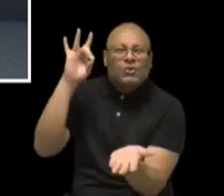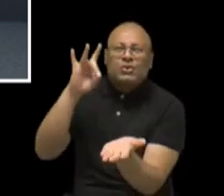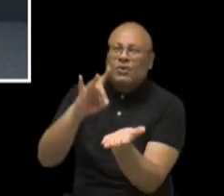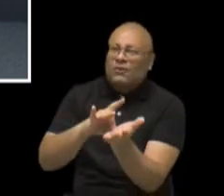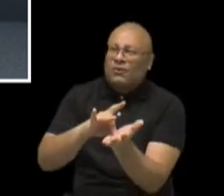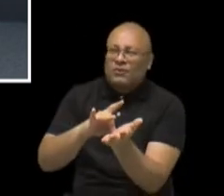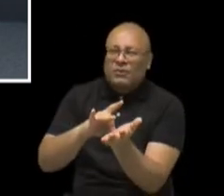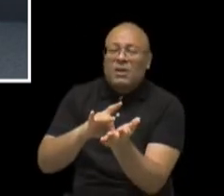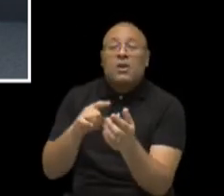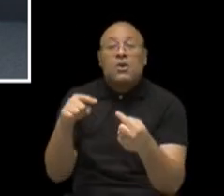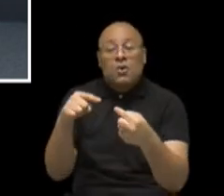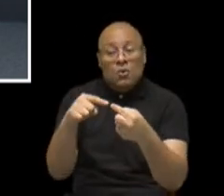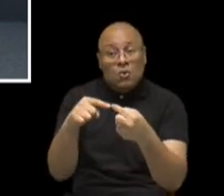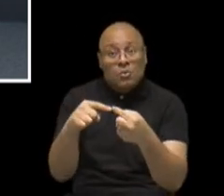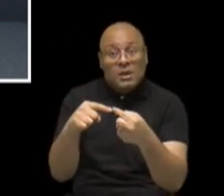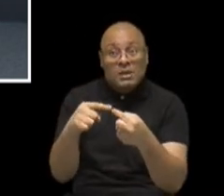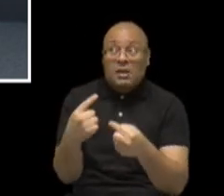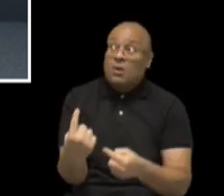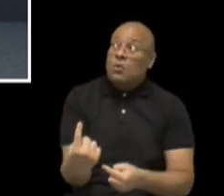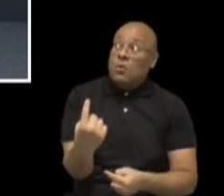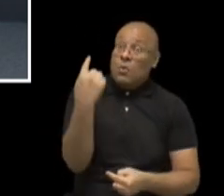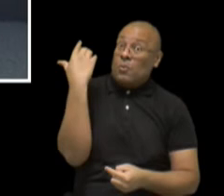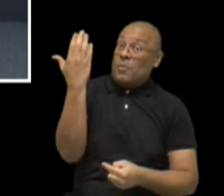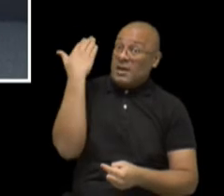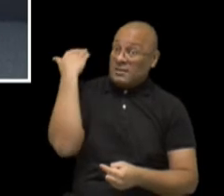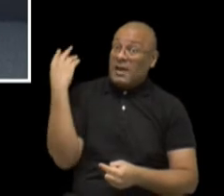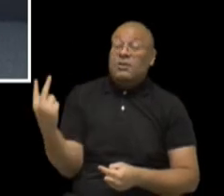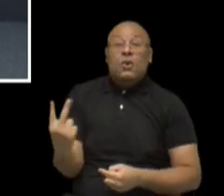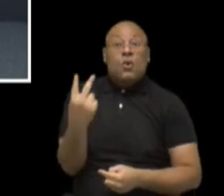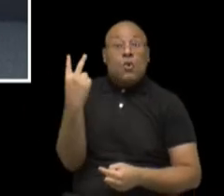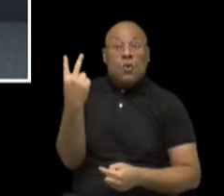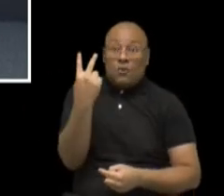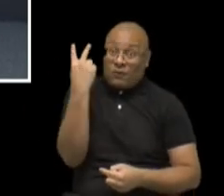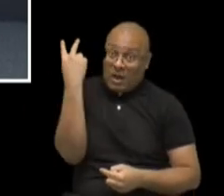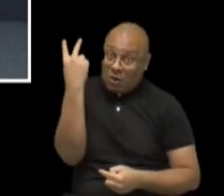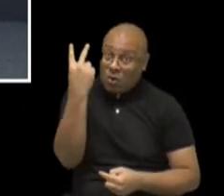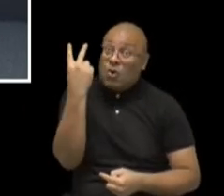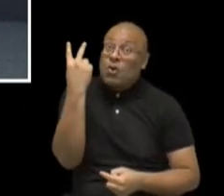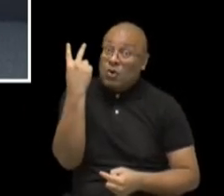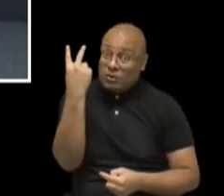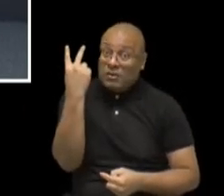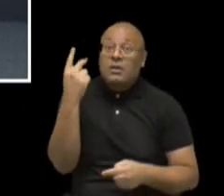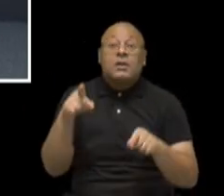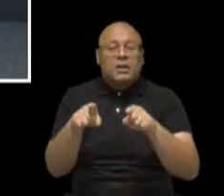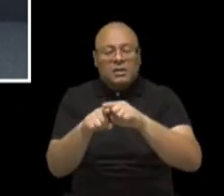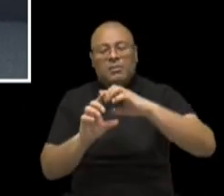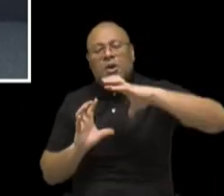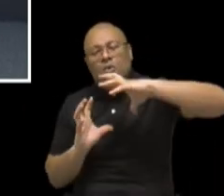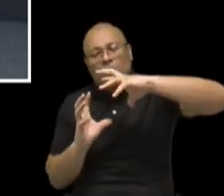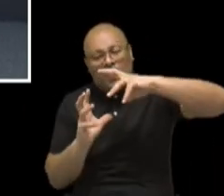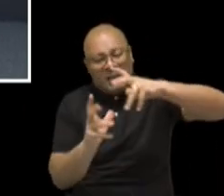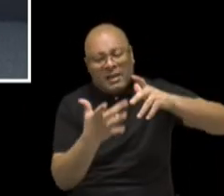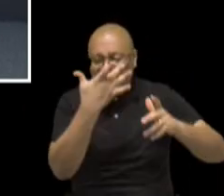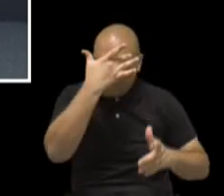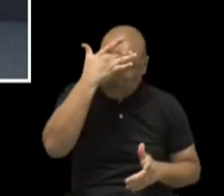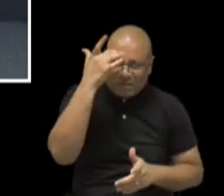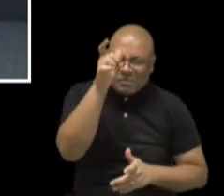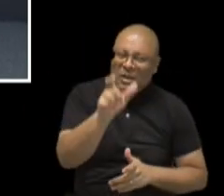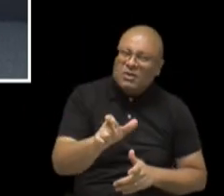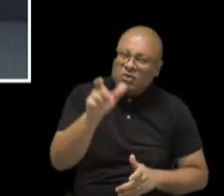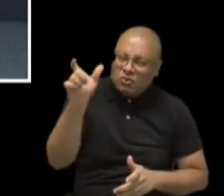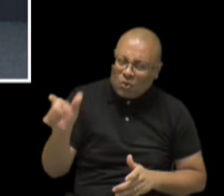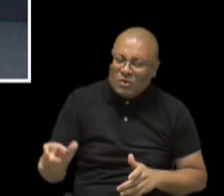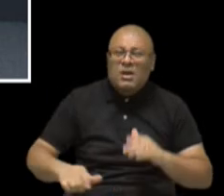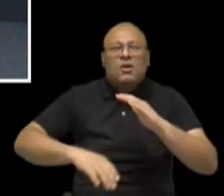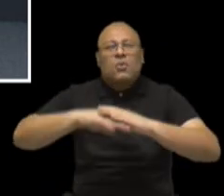its past and its values, and we would never go against it, but also we respect the planet and we respect the people through our